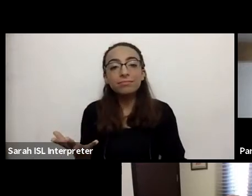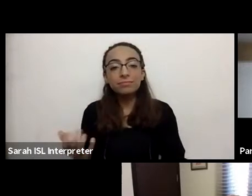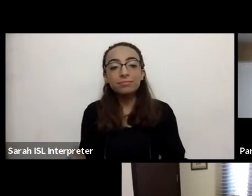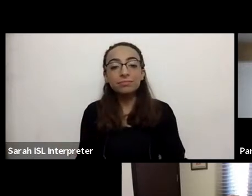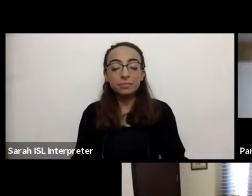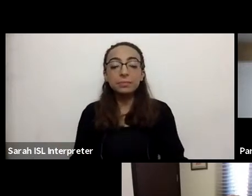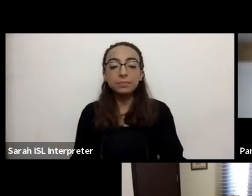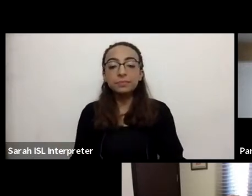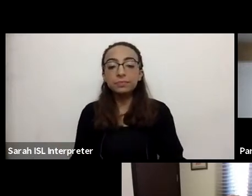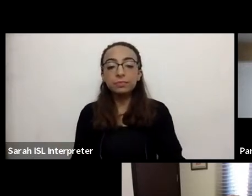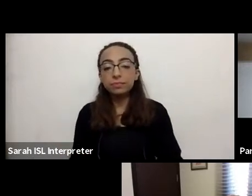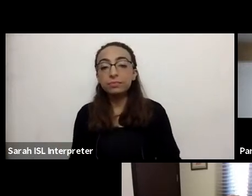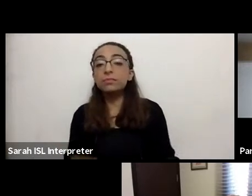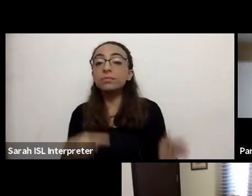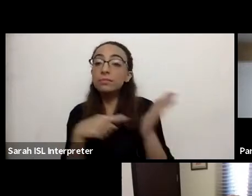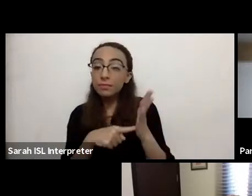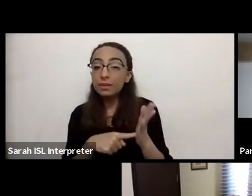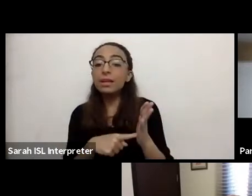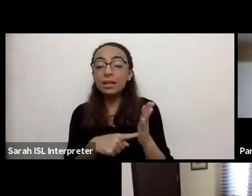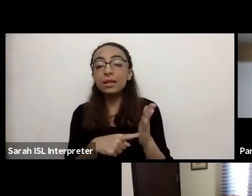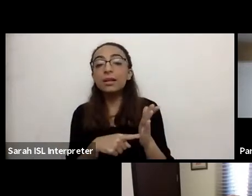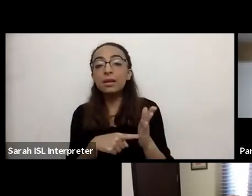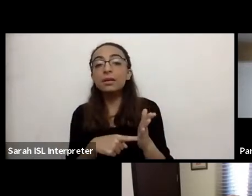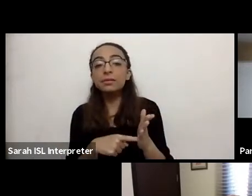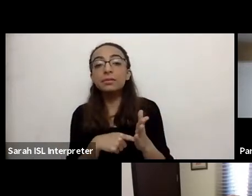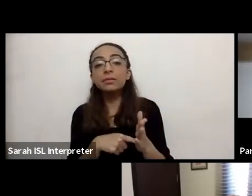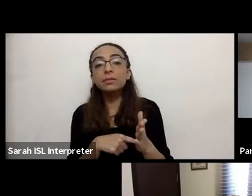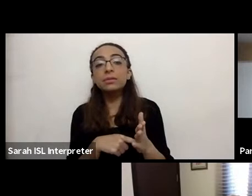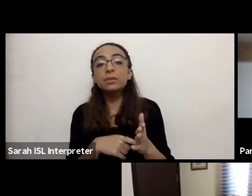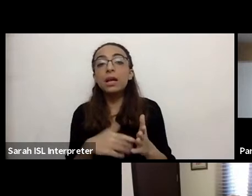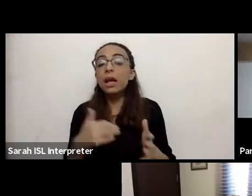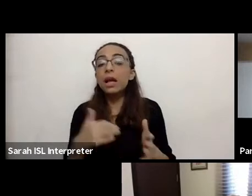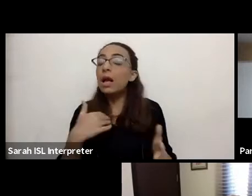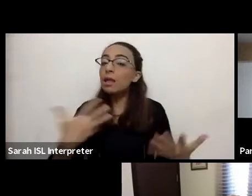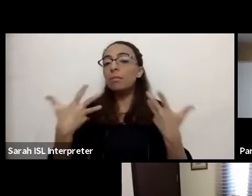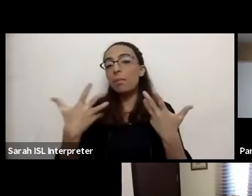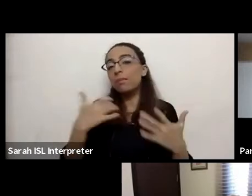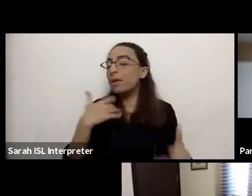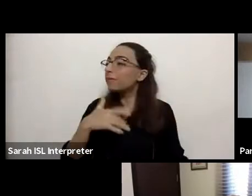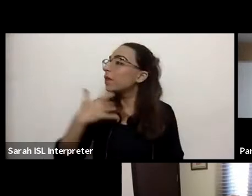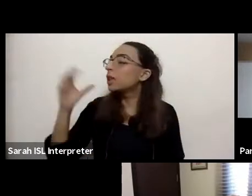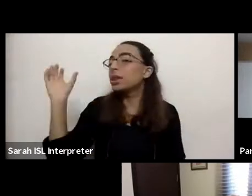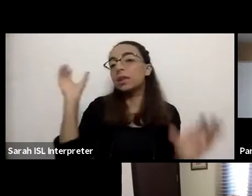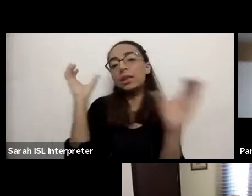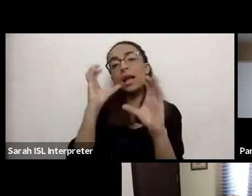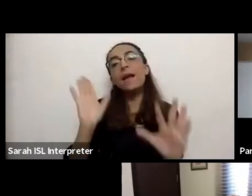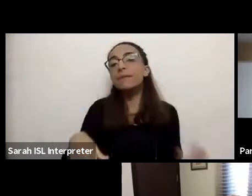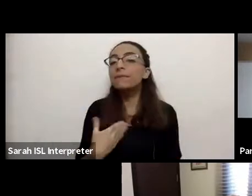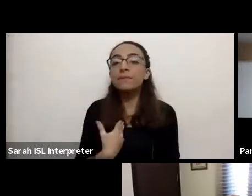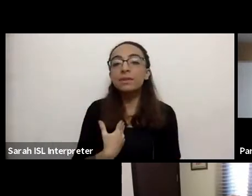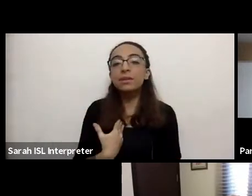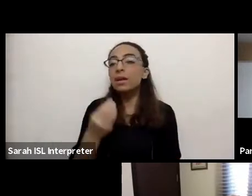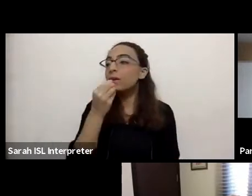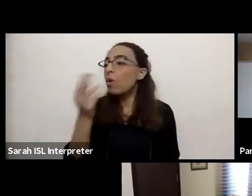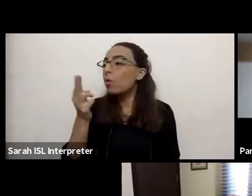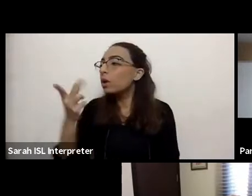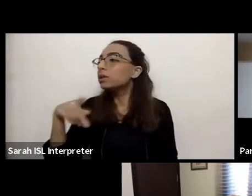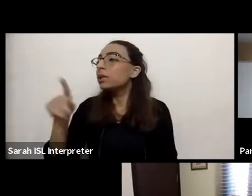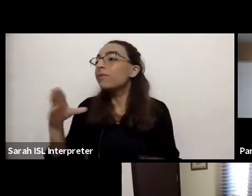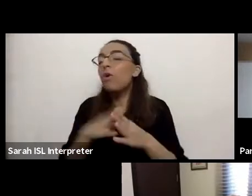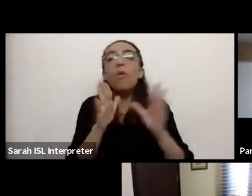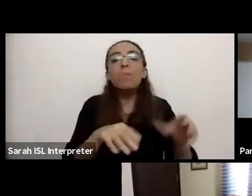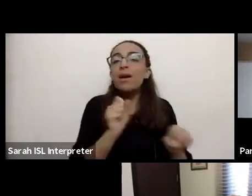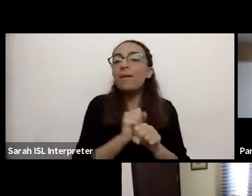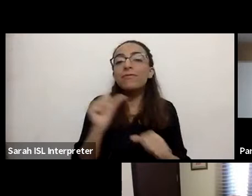This is something which is really bothering all of us in the sector, and how this work from home,